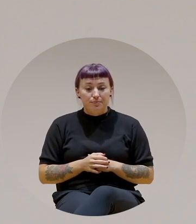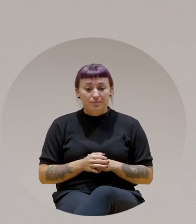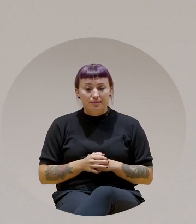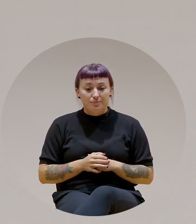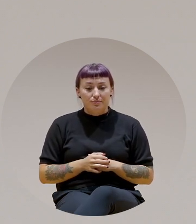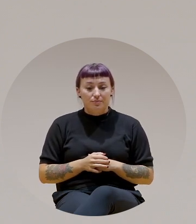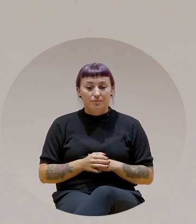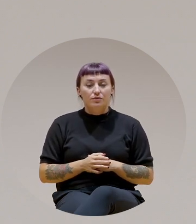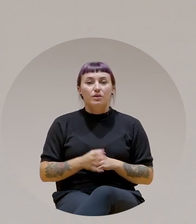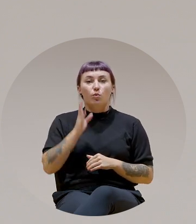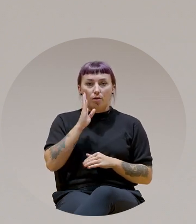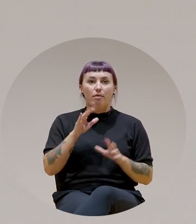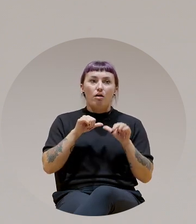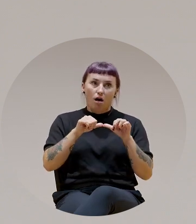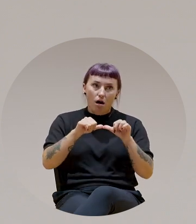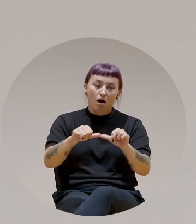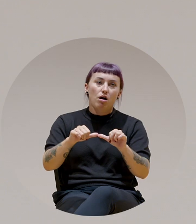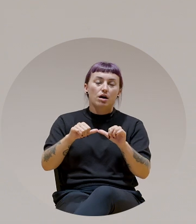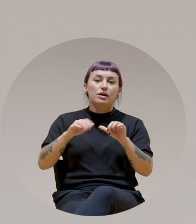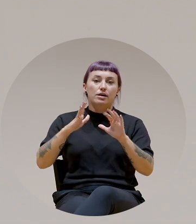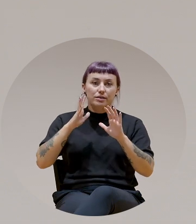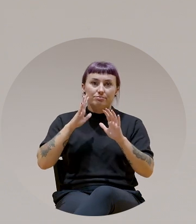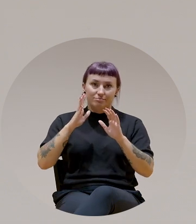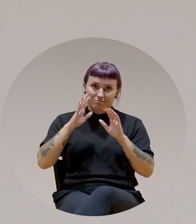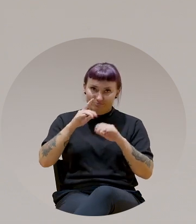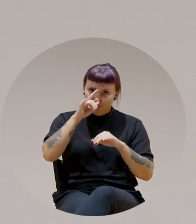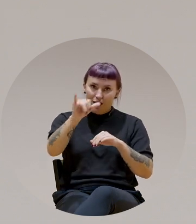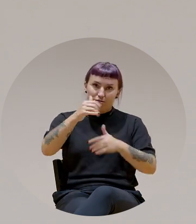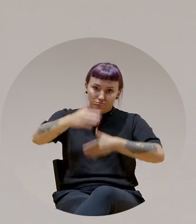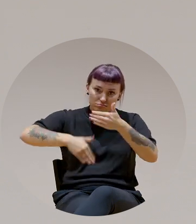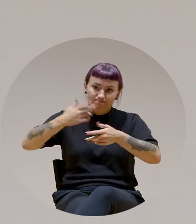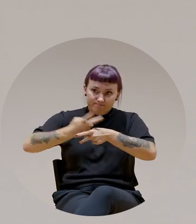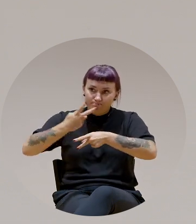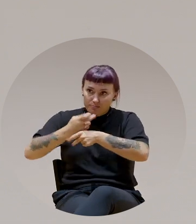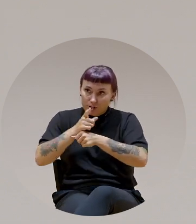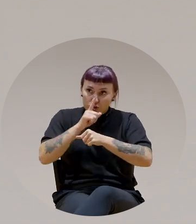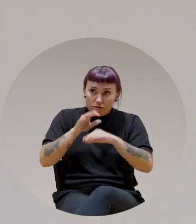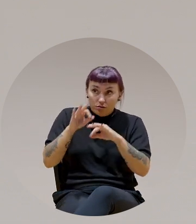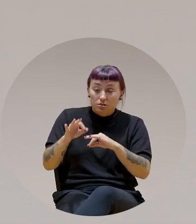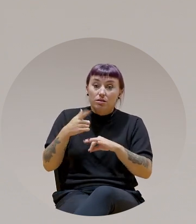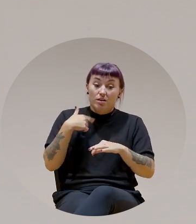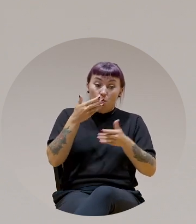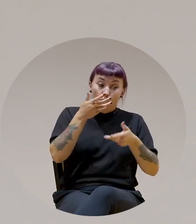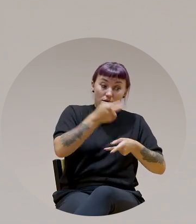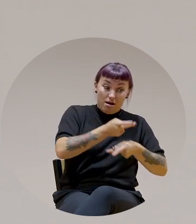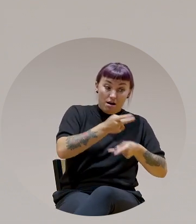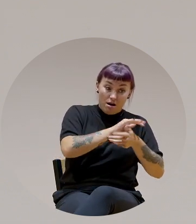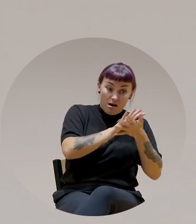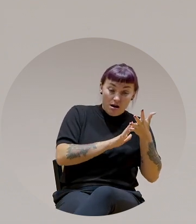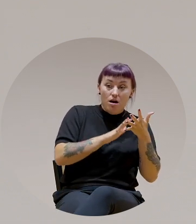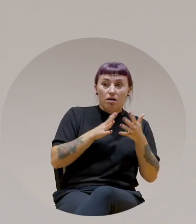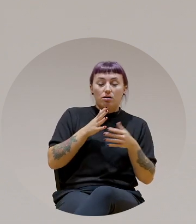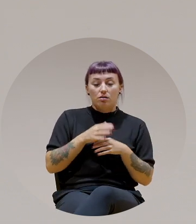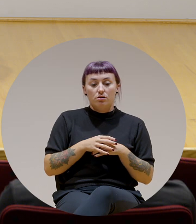But it will be an ongoing, I think, kind of never-ending process of making sure that the items that we care for